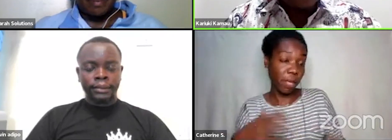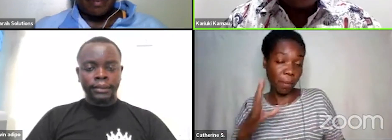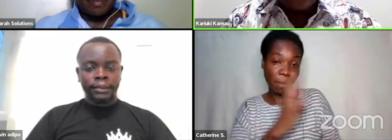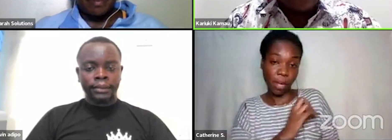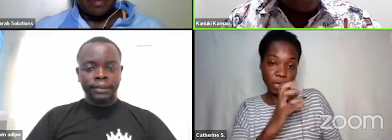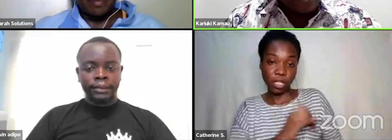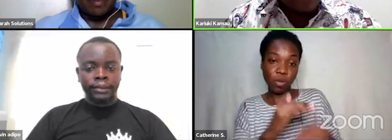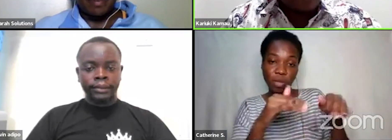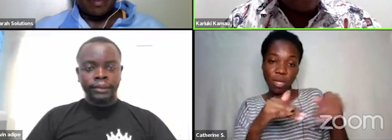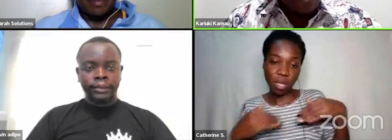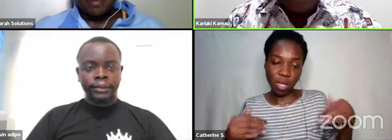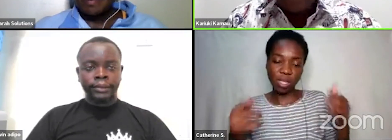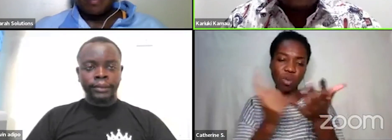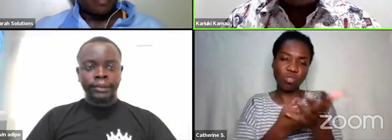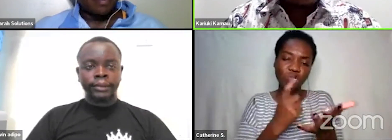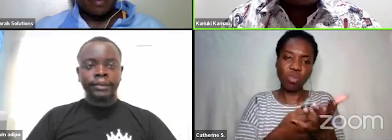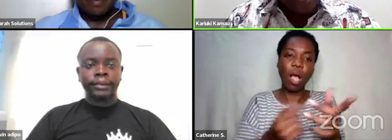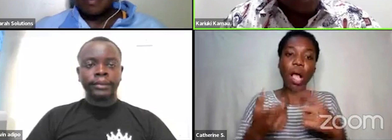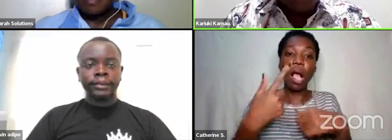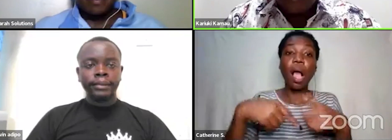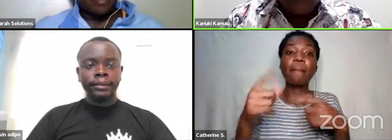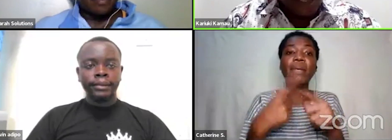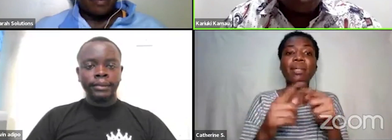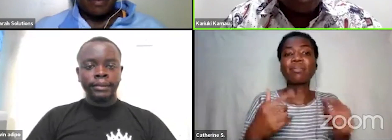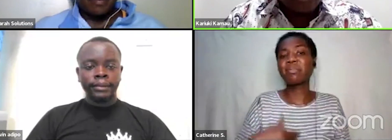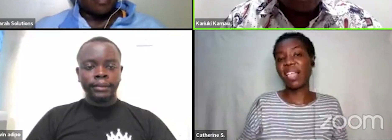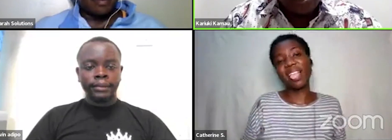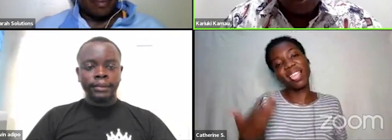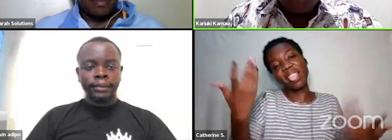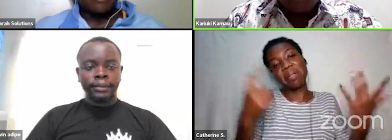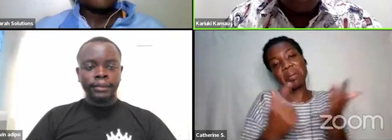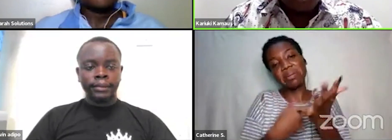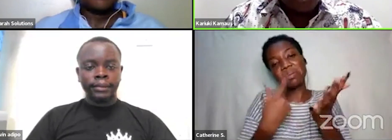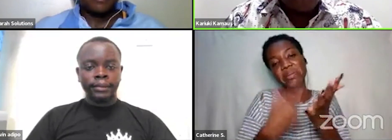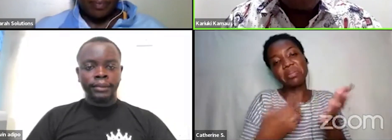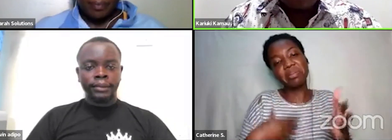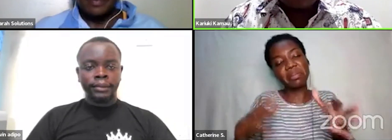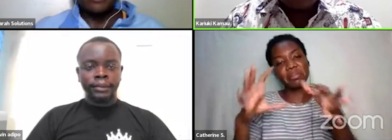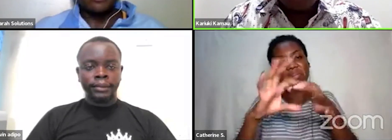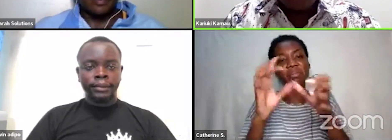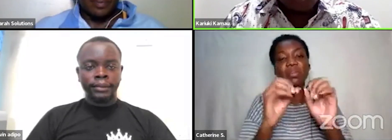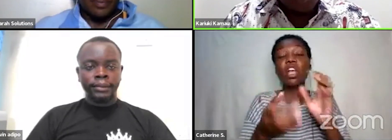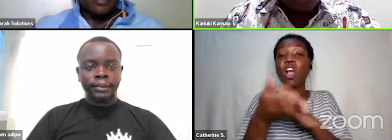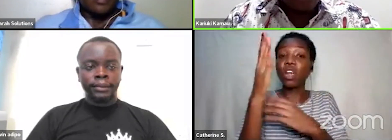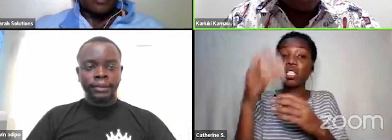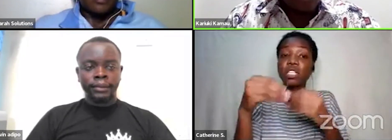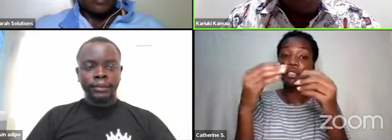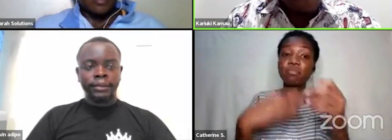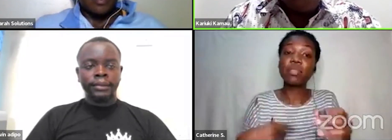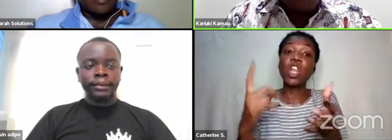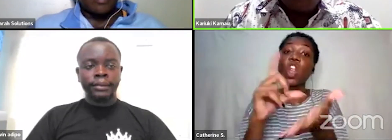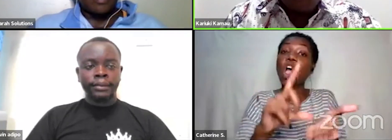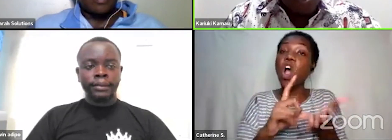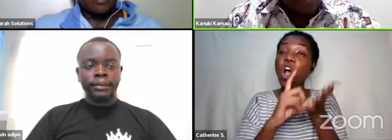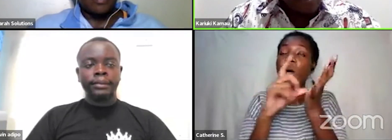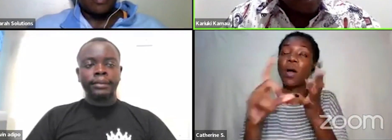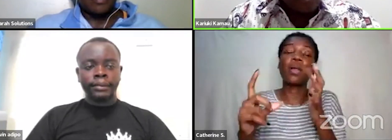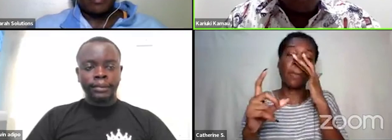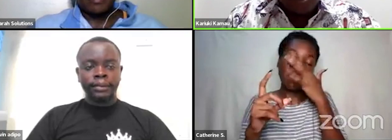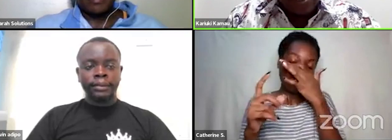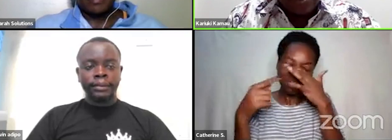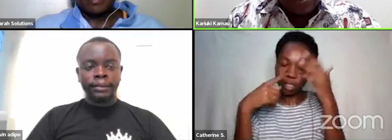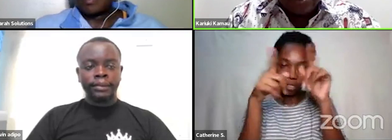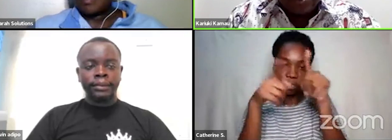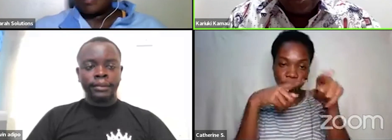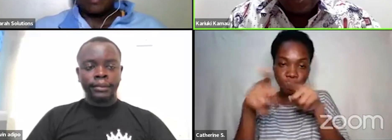tourism. But I realized I have no touch with foreign tourism. What is God was giving me is local tourism. People who